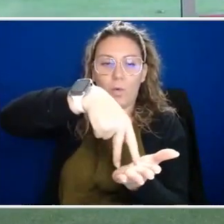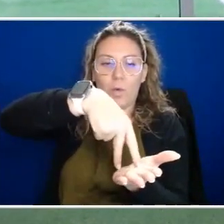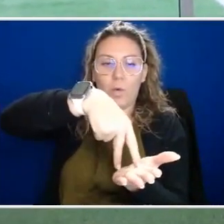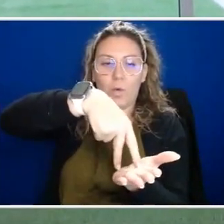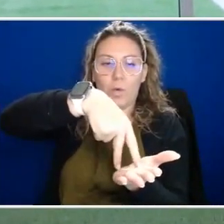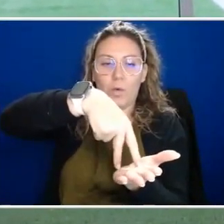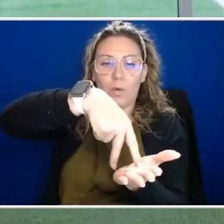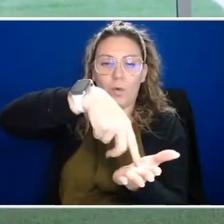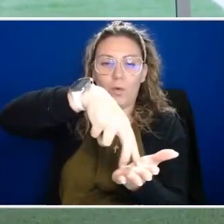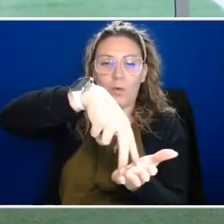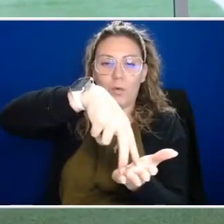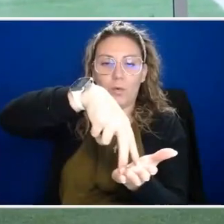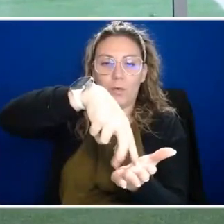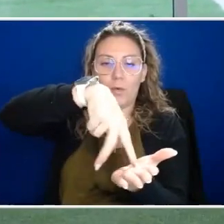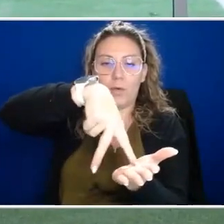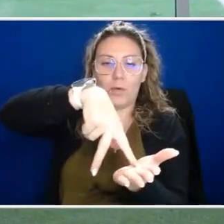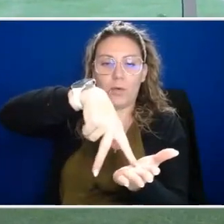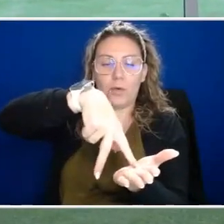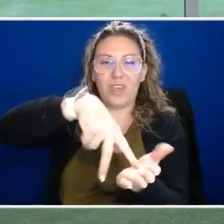is moving.